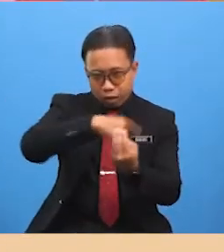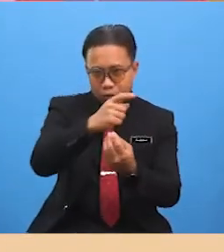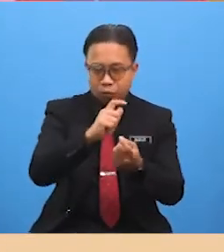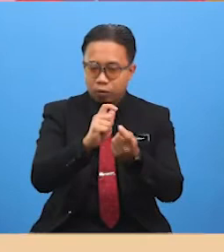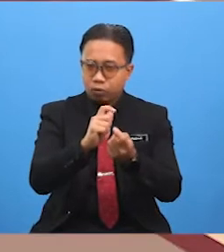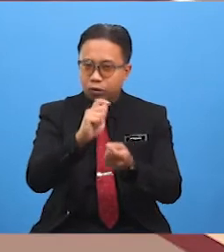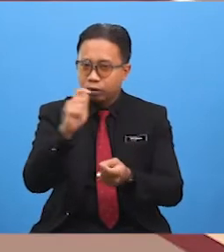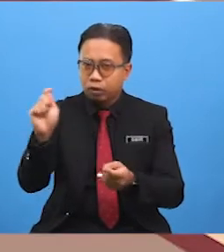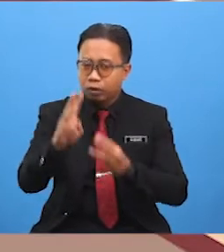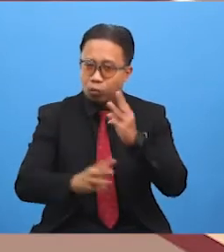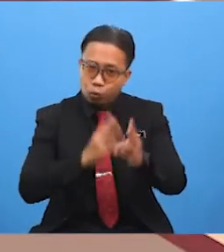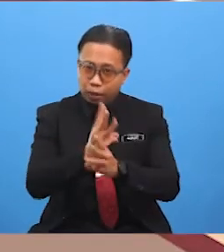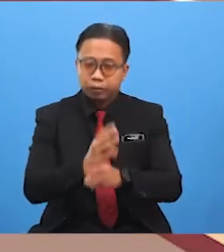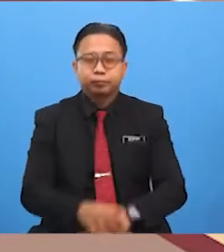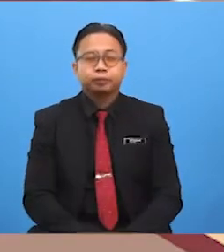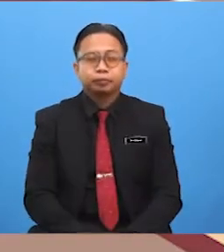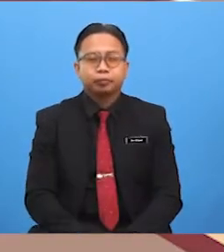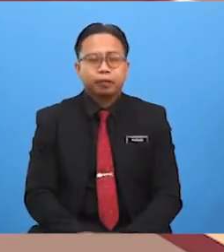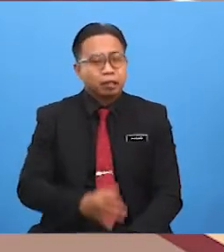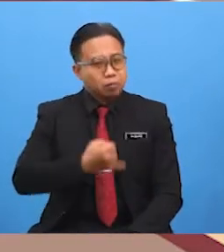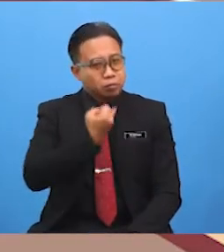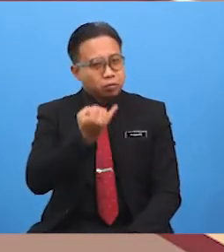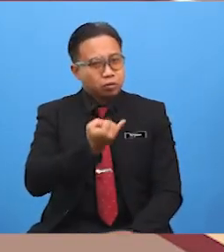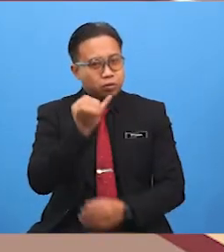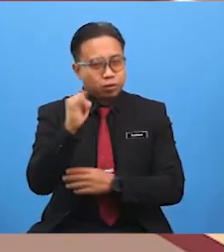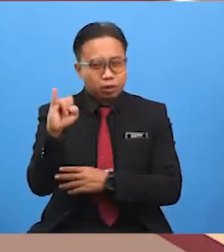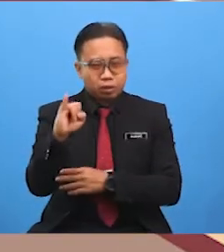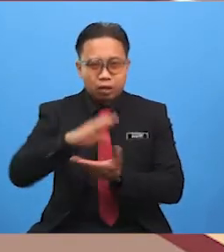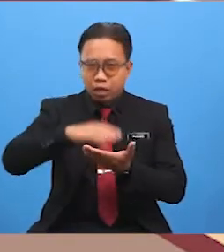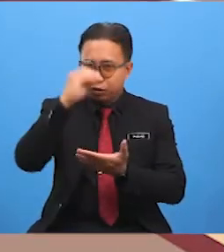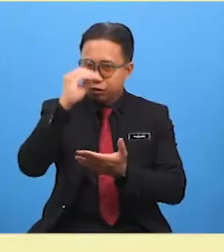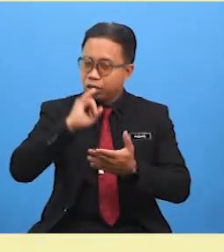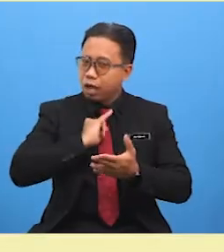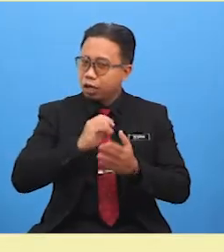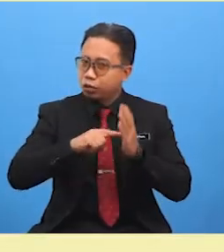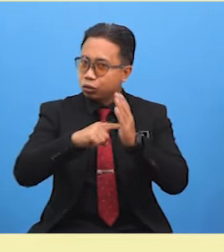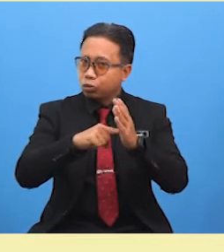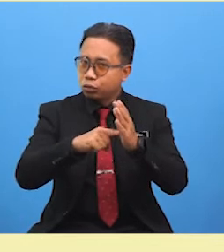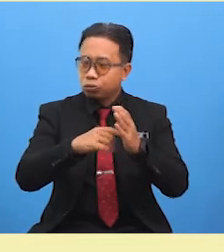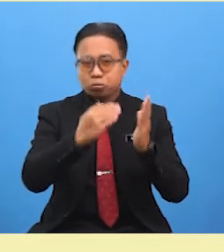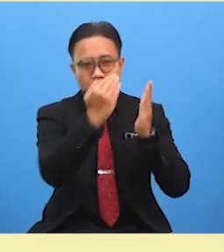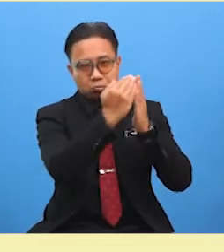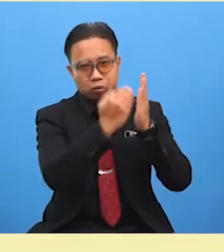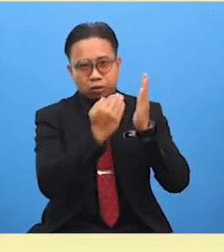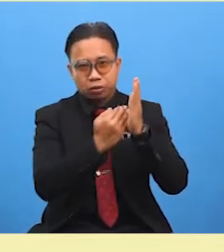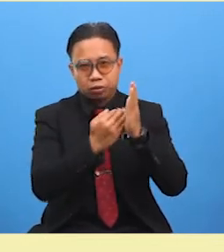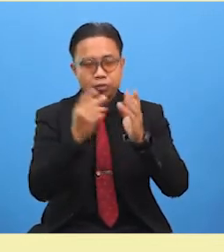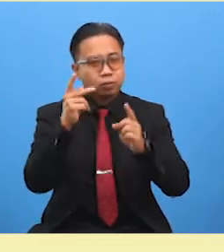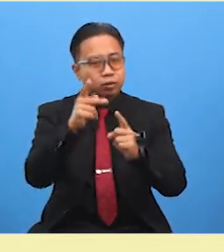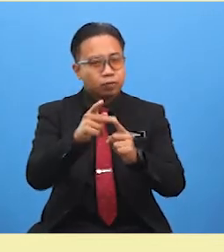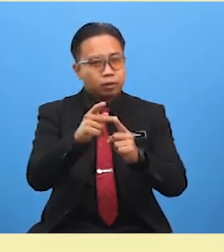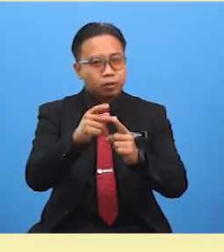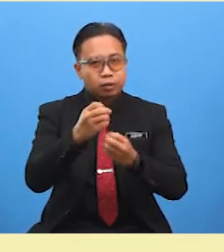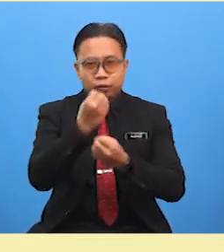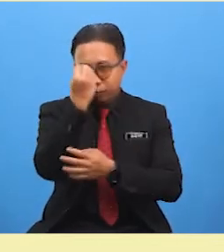with me today. In today's interesting lesson, I will show you how to list specific